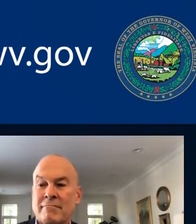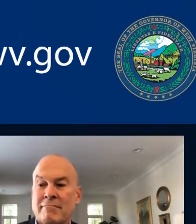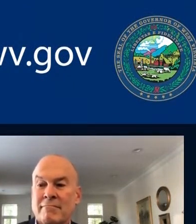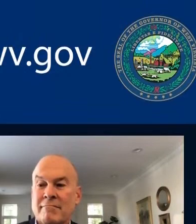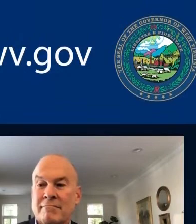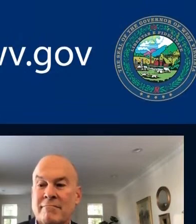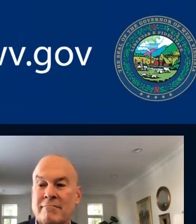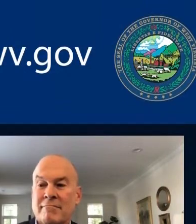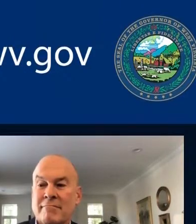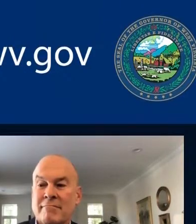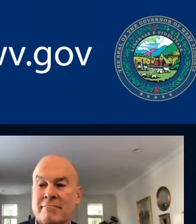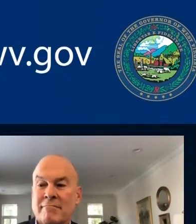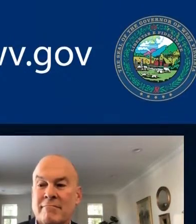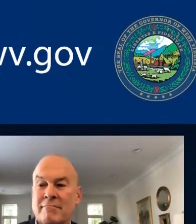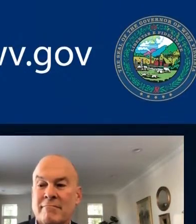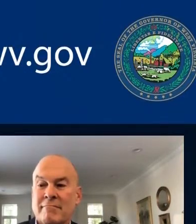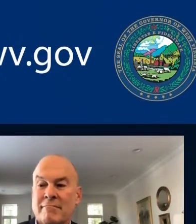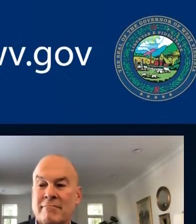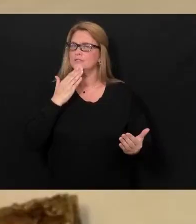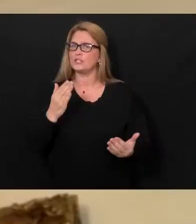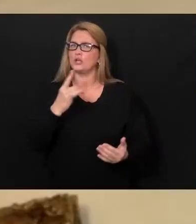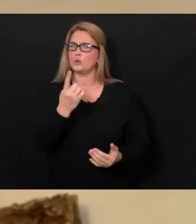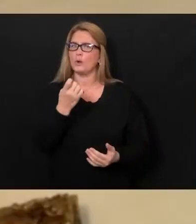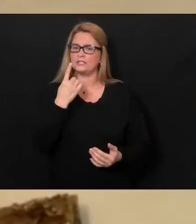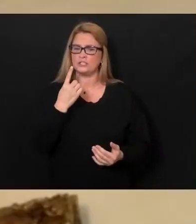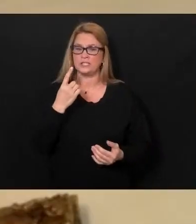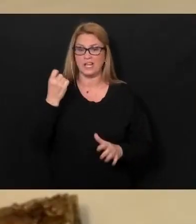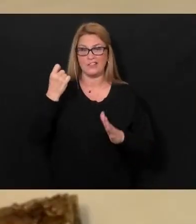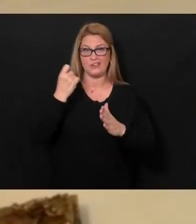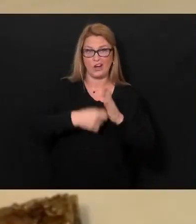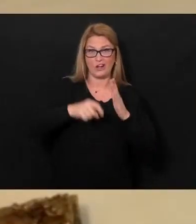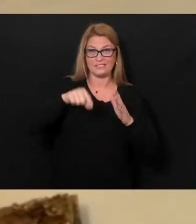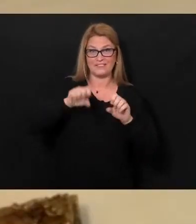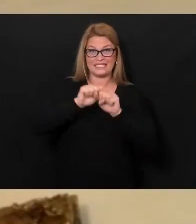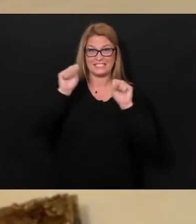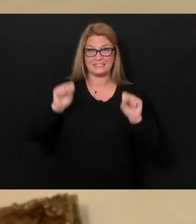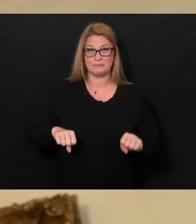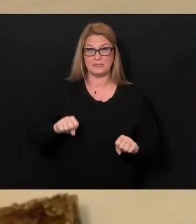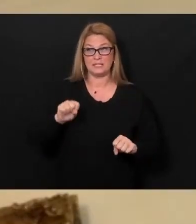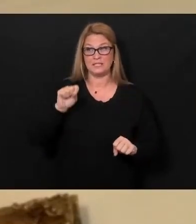Governor. Yes, Charles, good question. The cost of this system is about